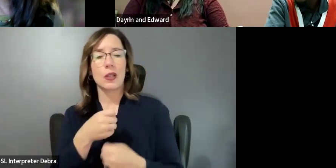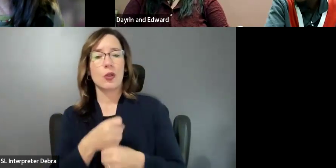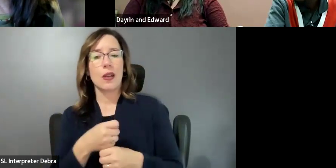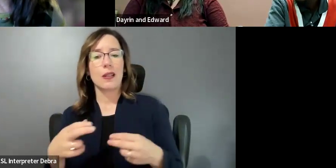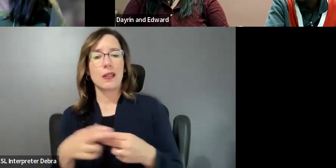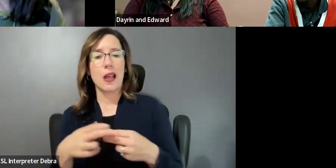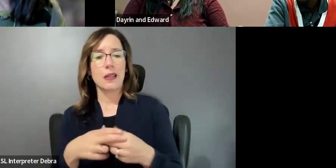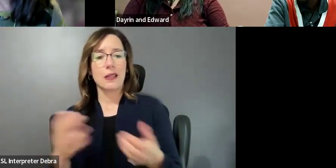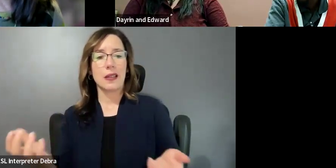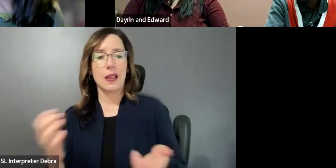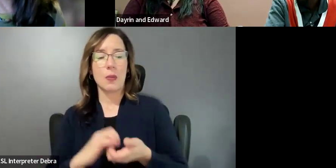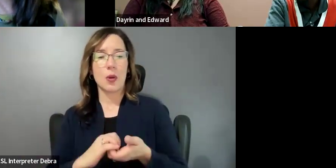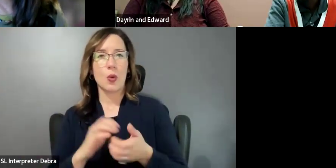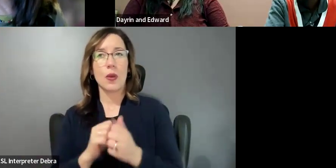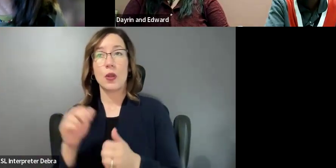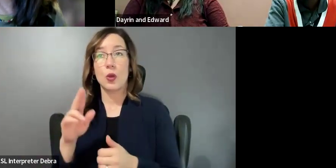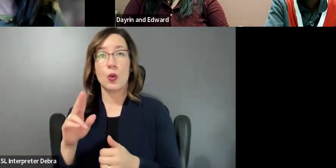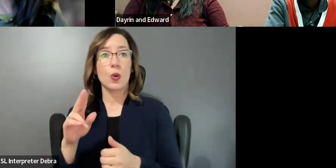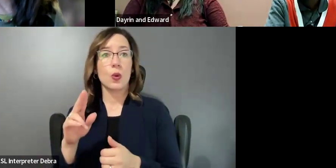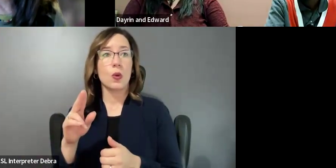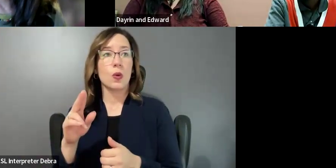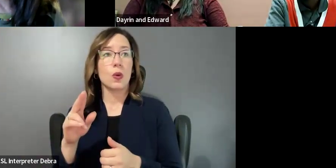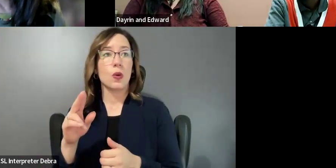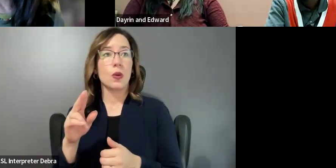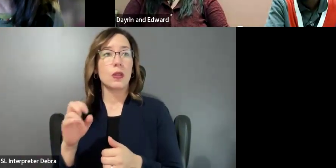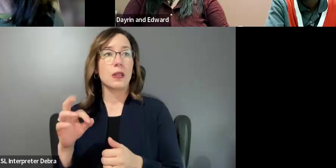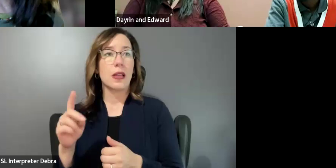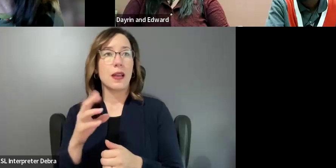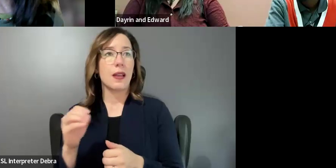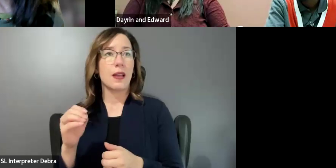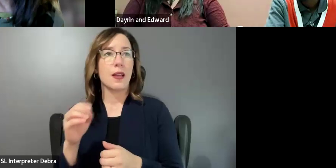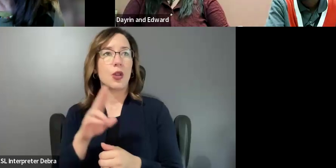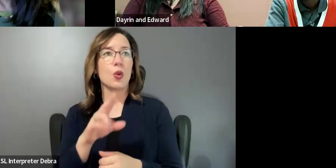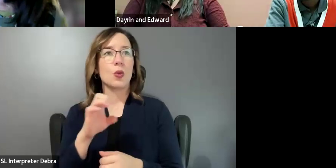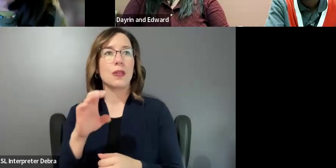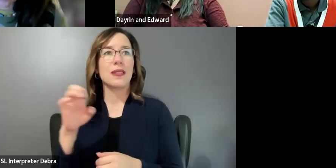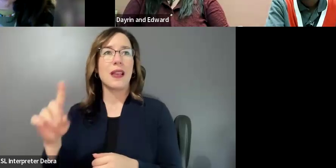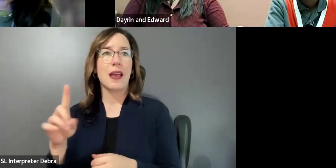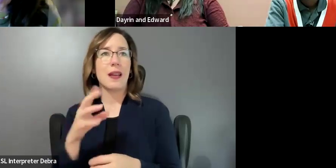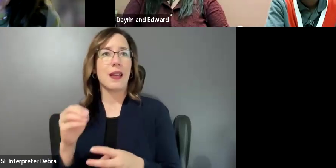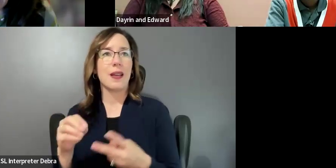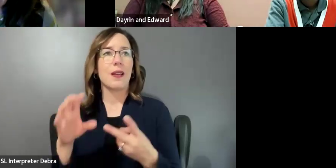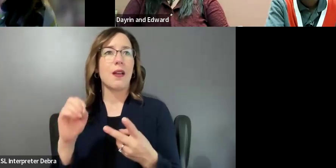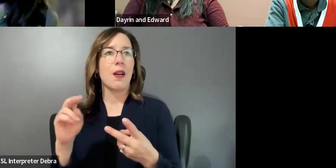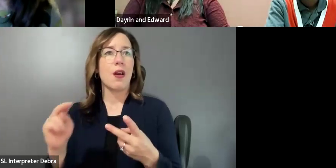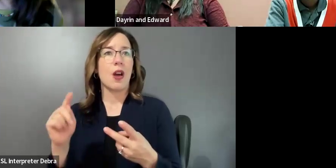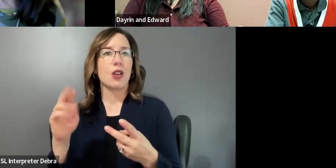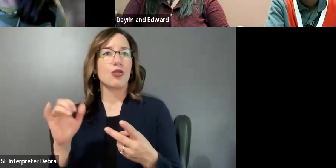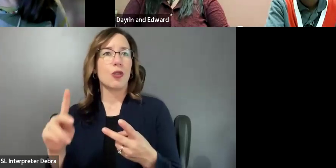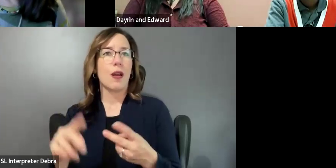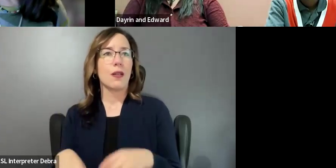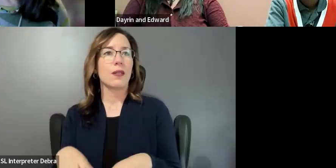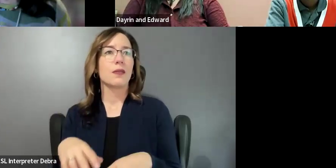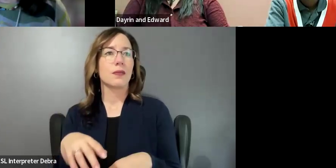in collaboration with our USAID and our On Track grant and the DD Council. And just to highlight